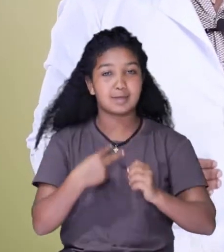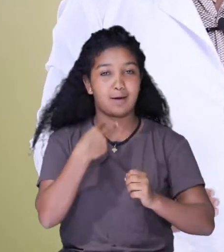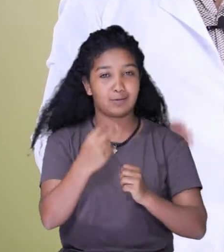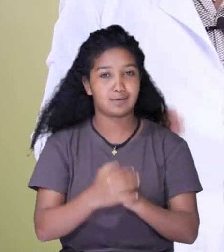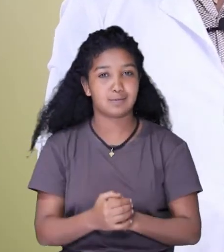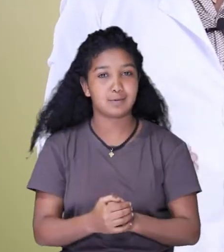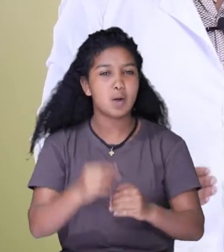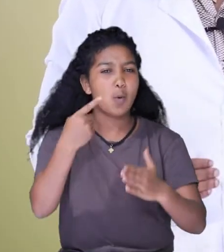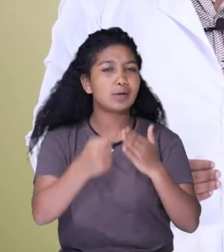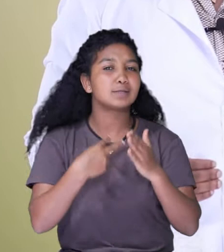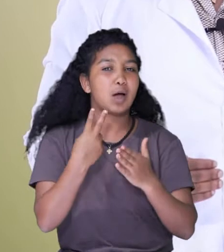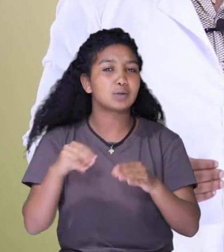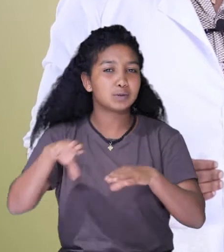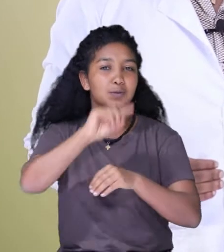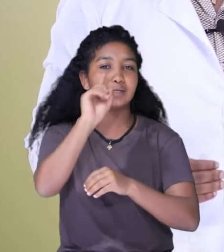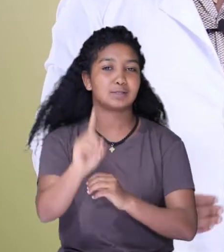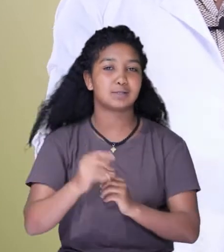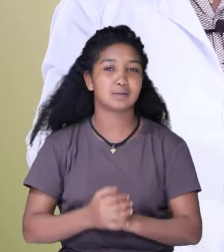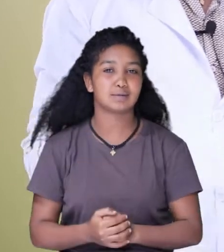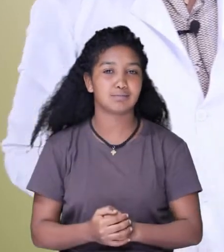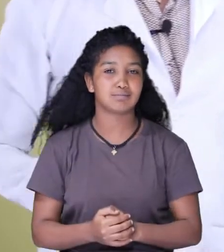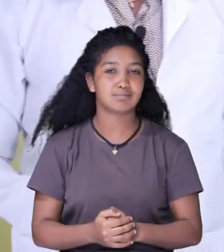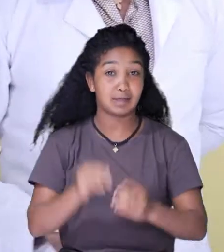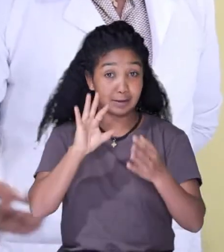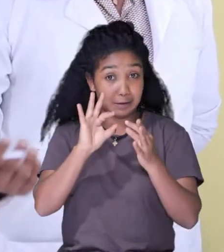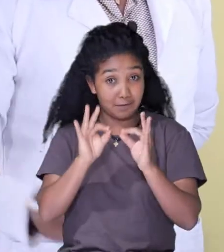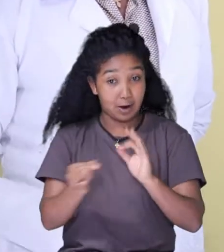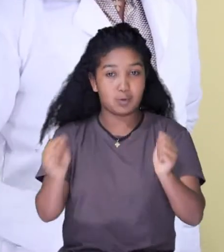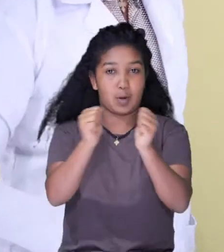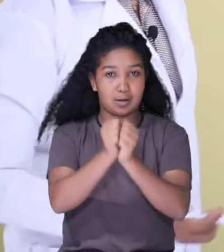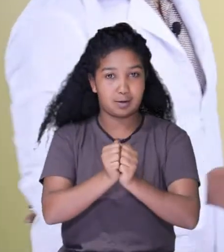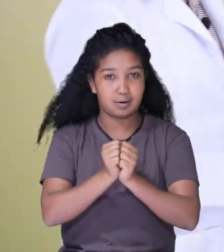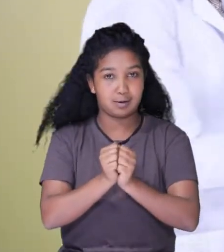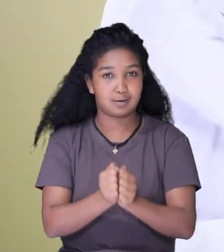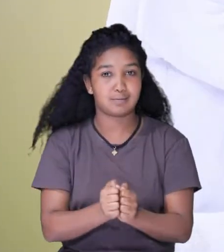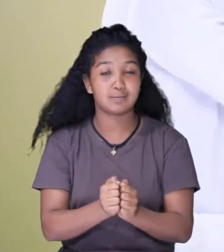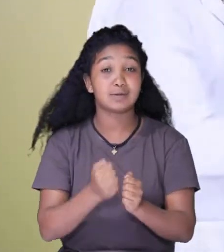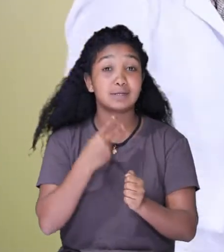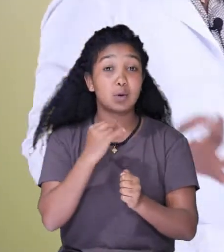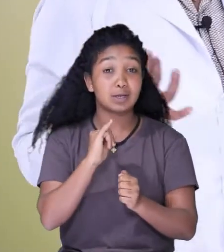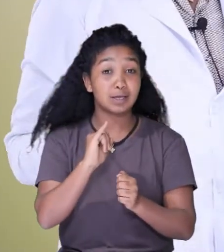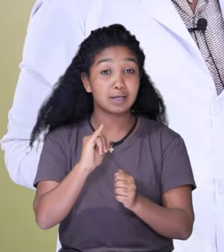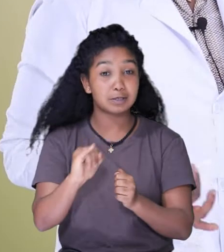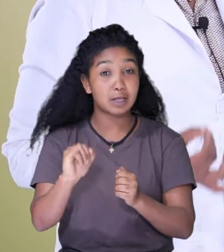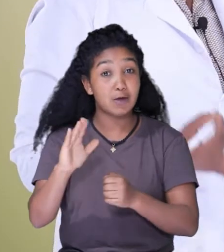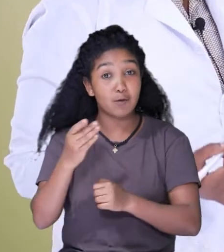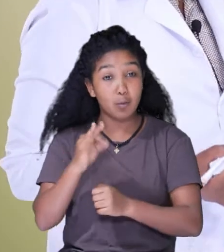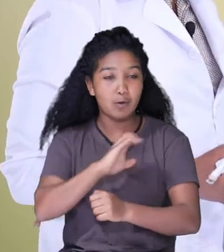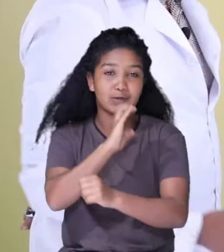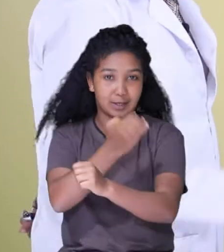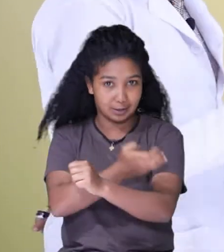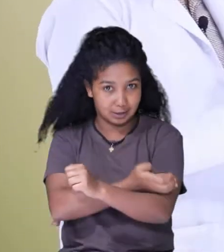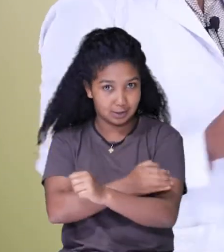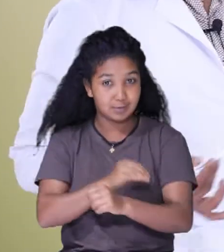sound. What is sound, students? Let us define together. Sound is a form of